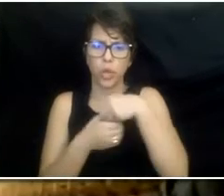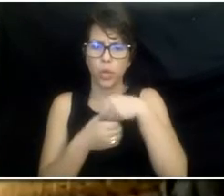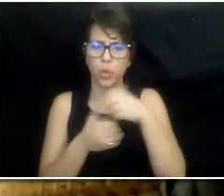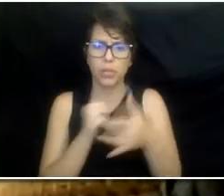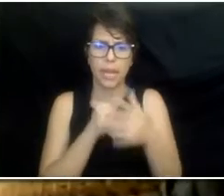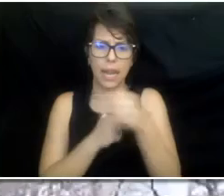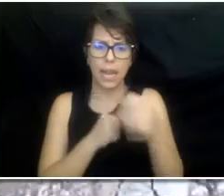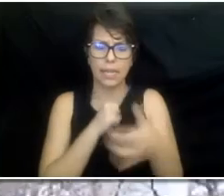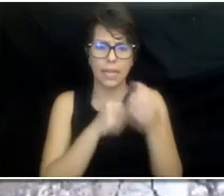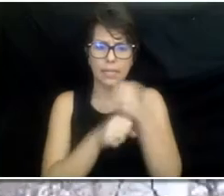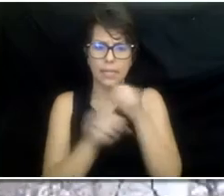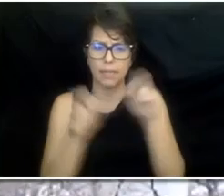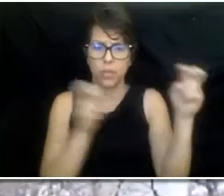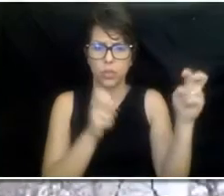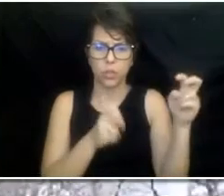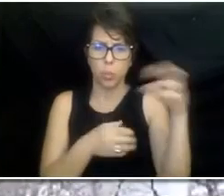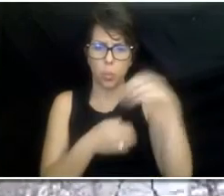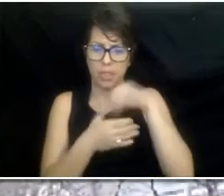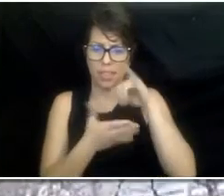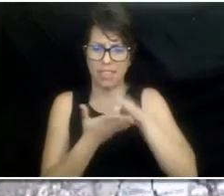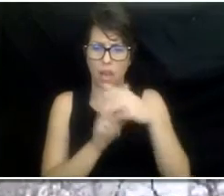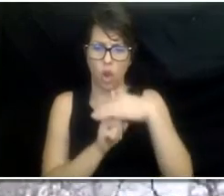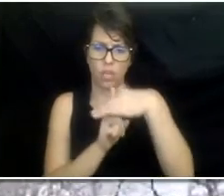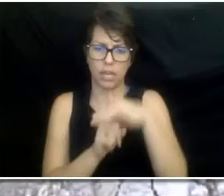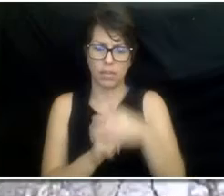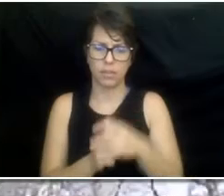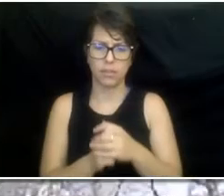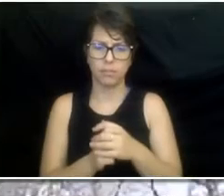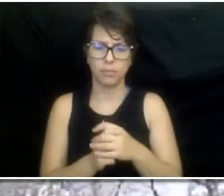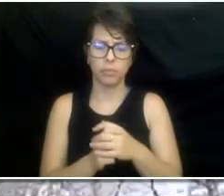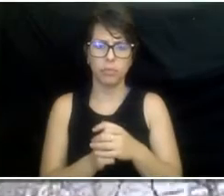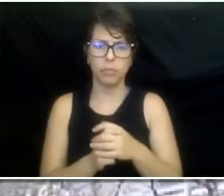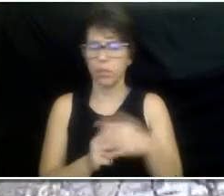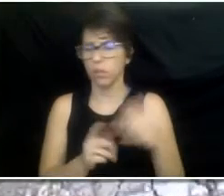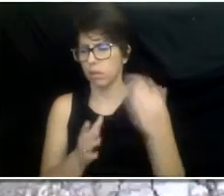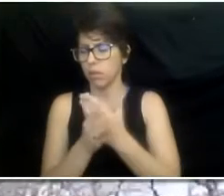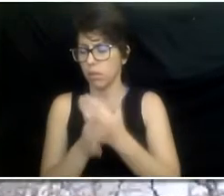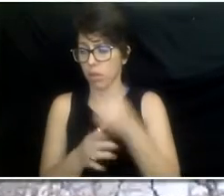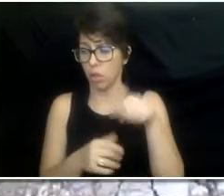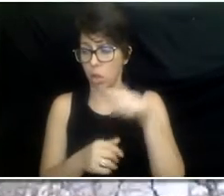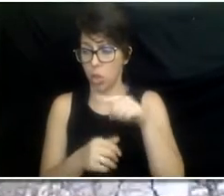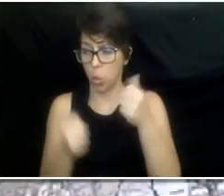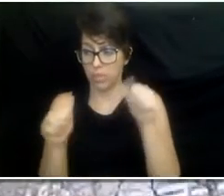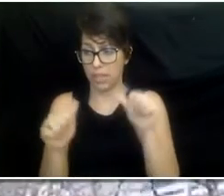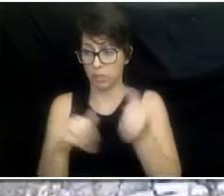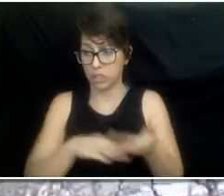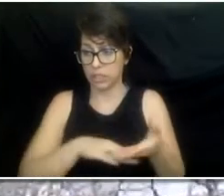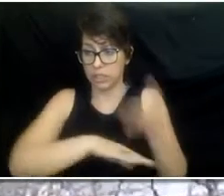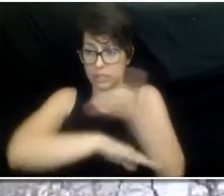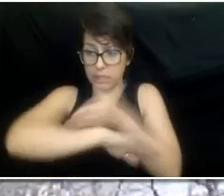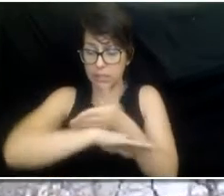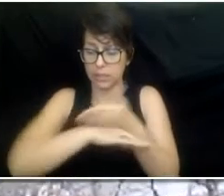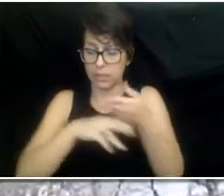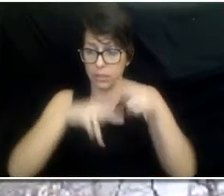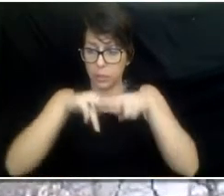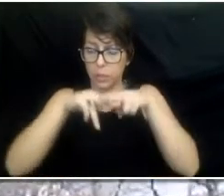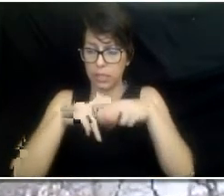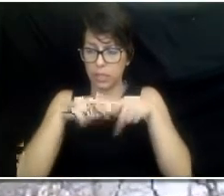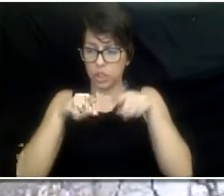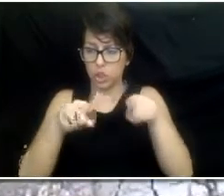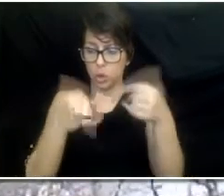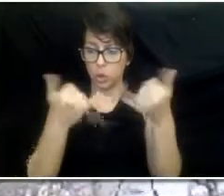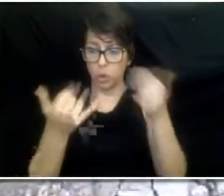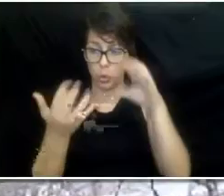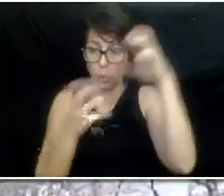ways um if survivors are experiencing cyber abuse they can reach out to us for help and we're happy to connect them